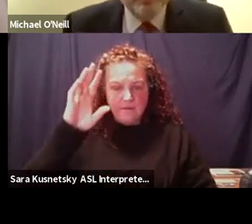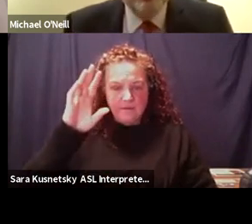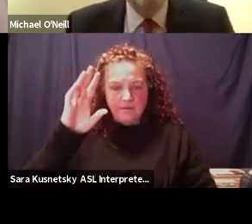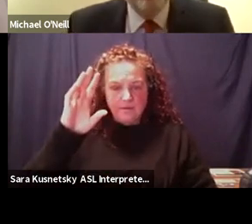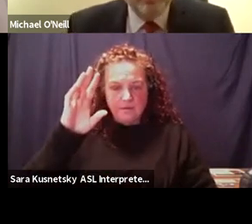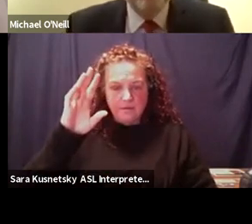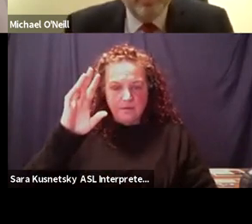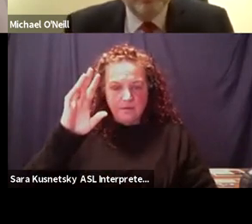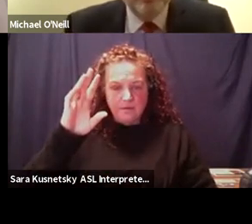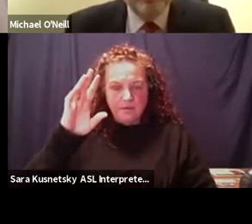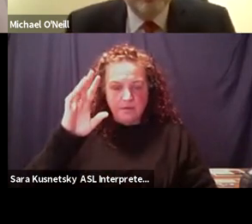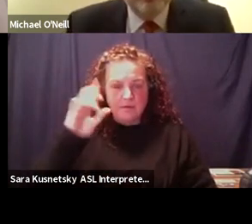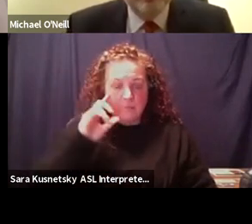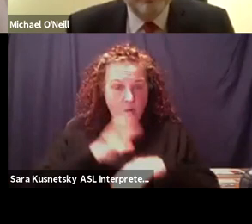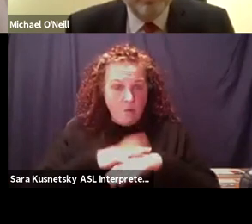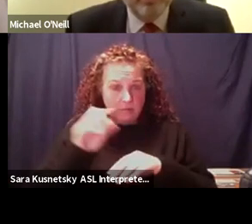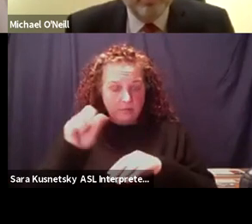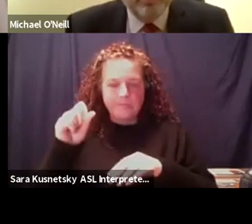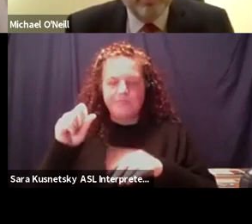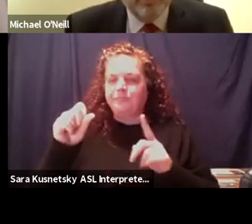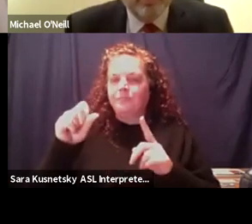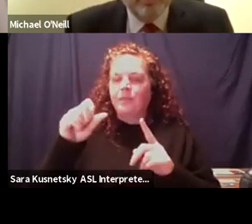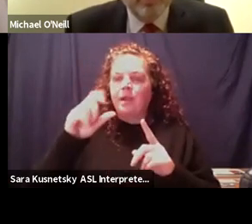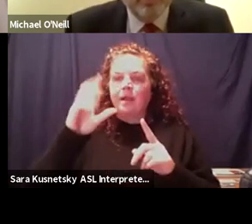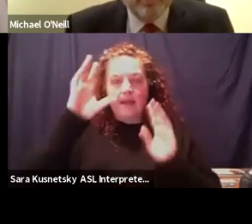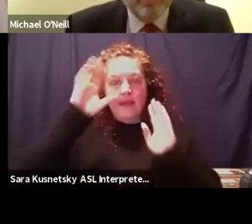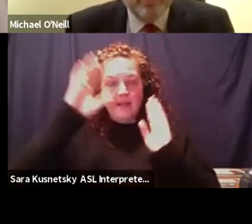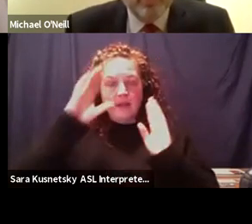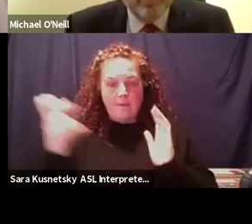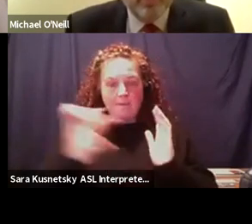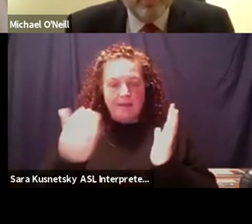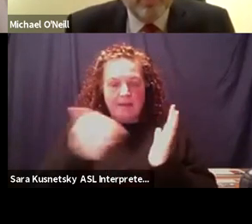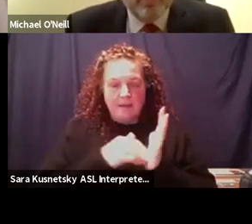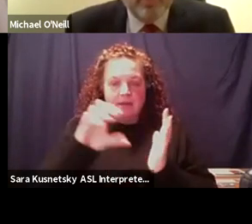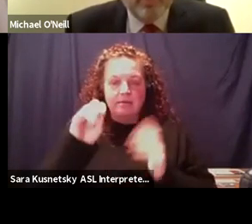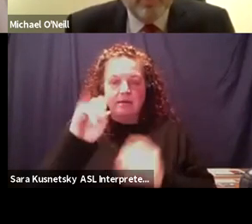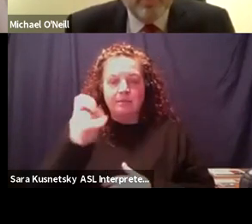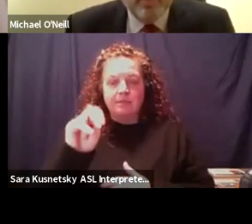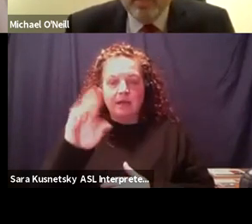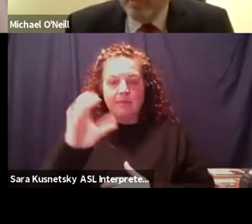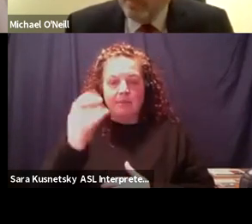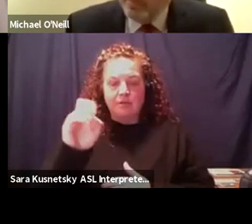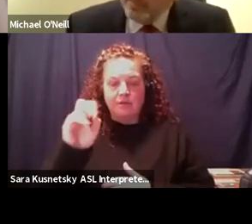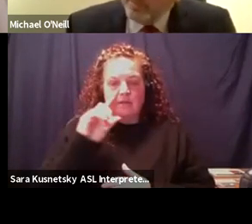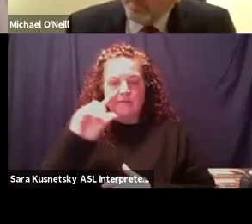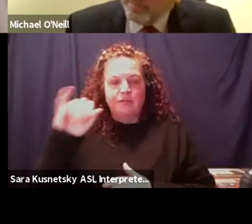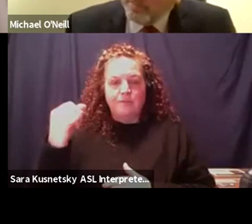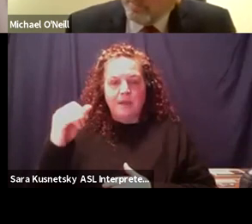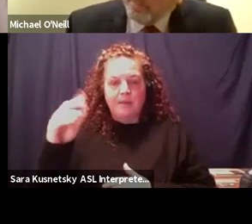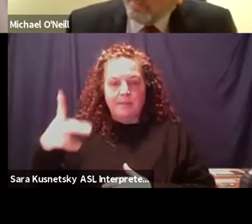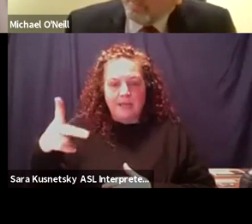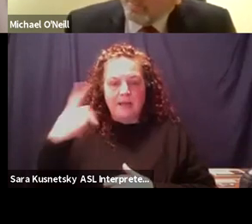y'all can hear me? Yes. All right, cool. Hello. Hello, everyone. I'm back again. My name is Simon Chernow. I live in Jamaica Plain, and I'm a senior at Boston Latin